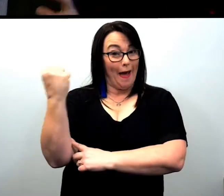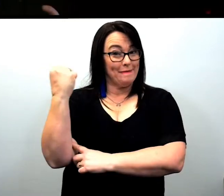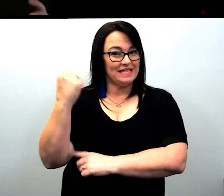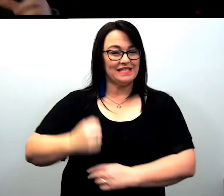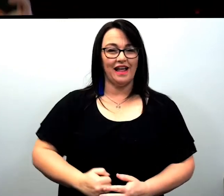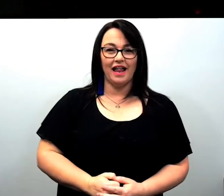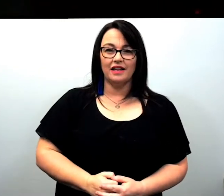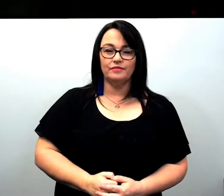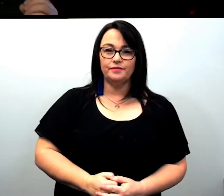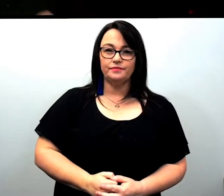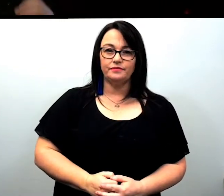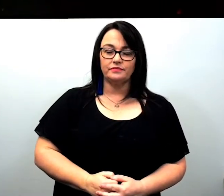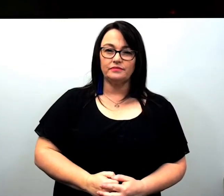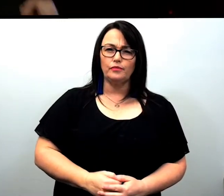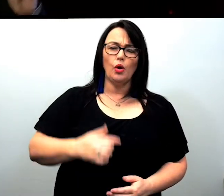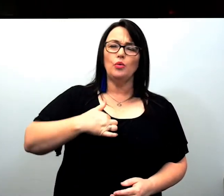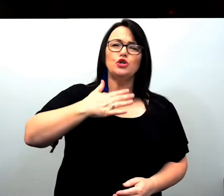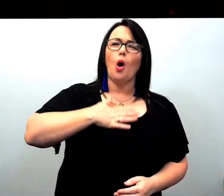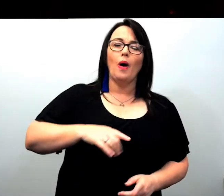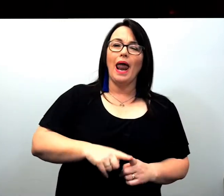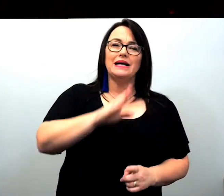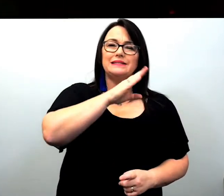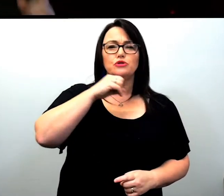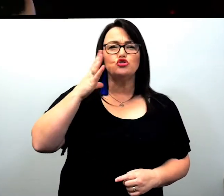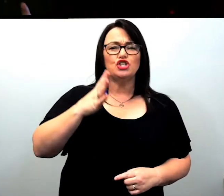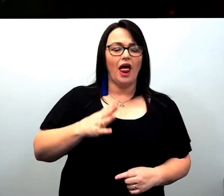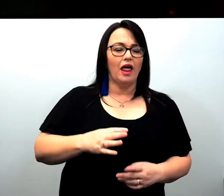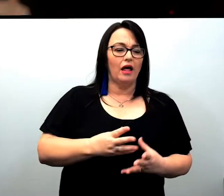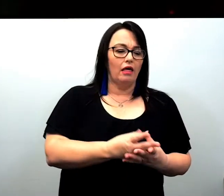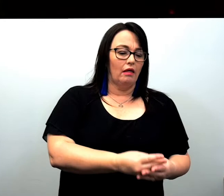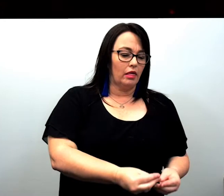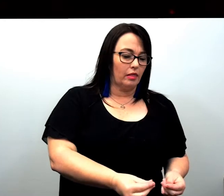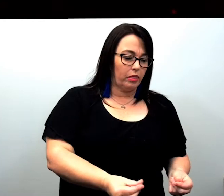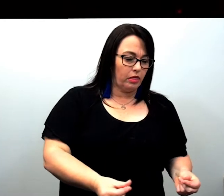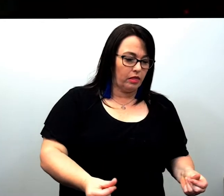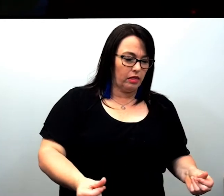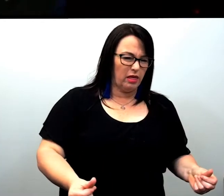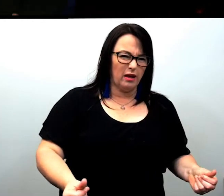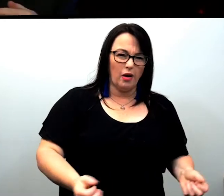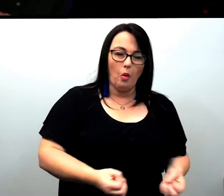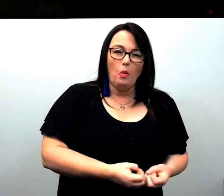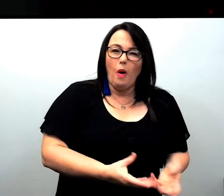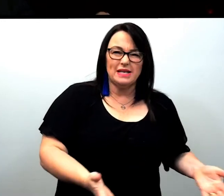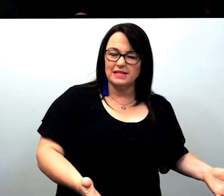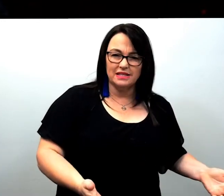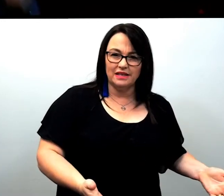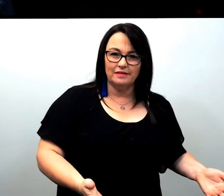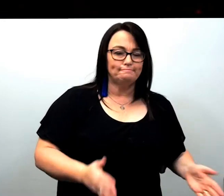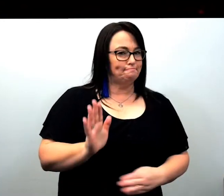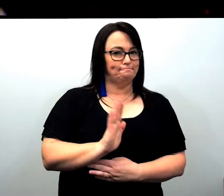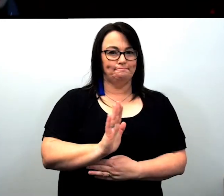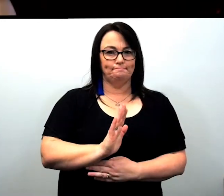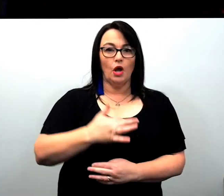don't need any spiritual atrophy in the body of Christ. We need the body of Christ moving and ministering